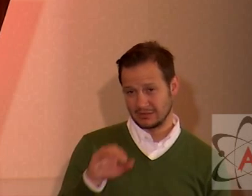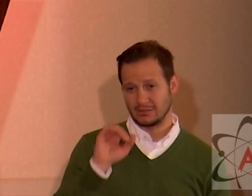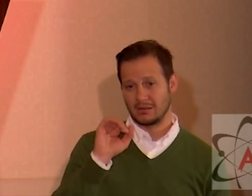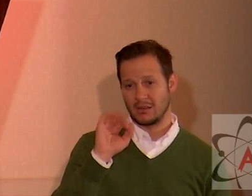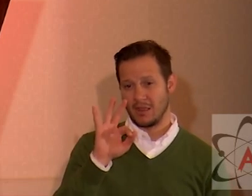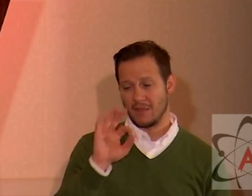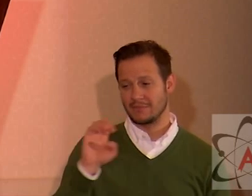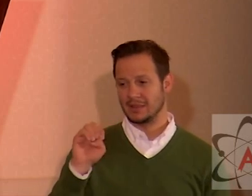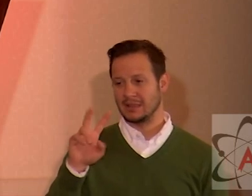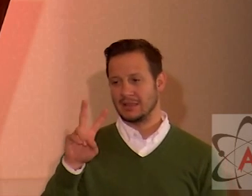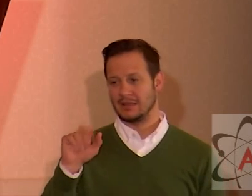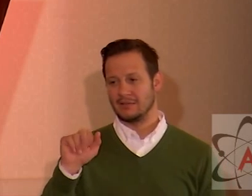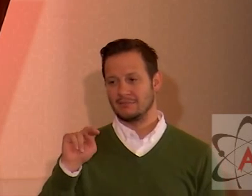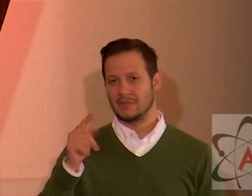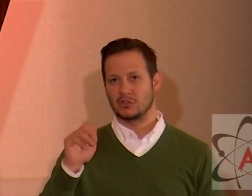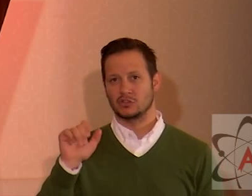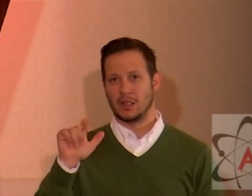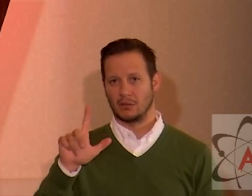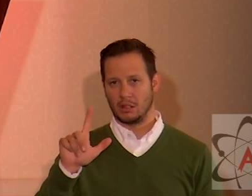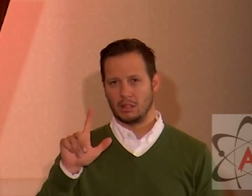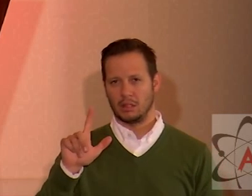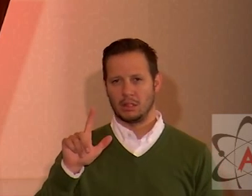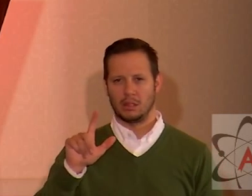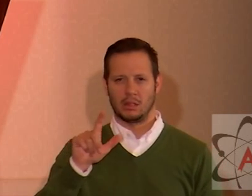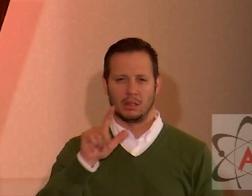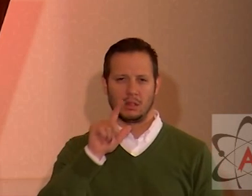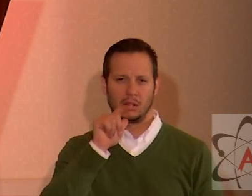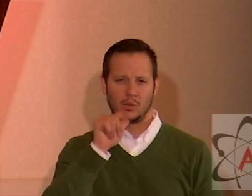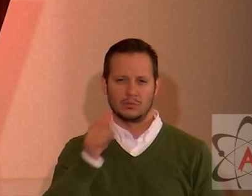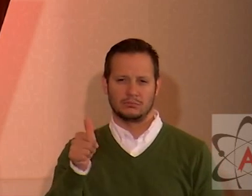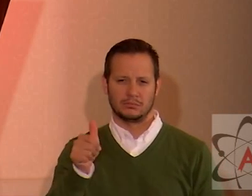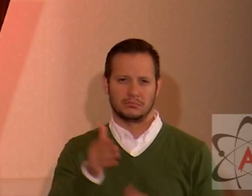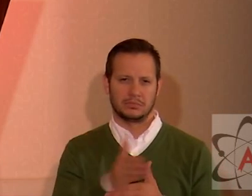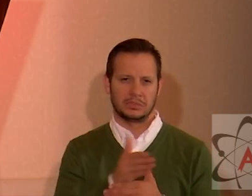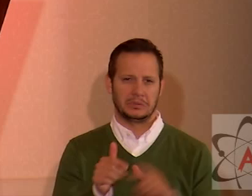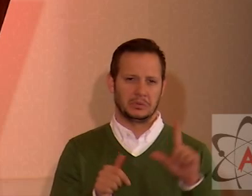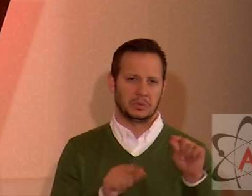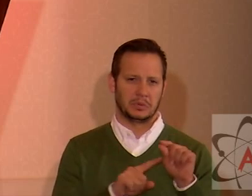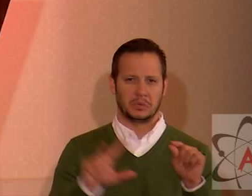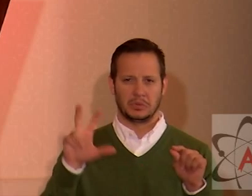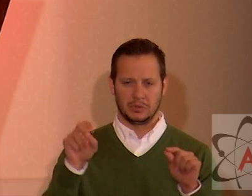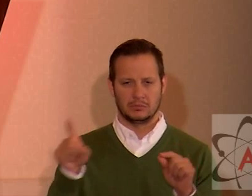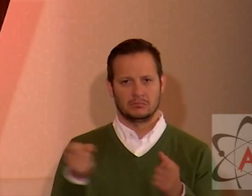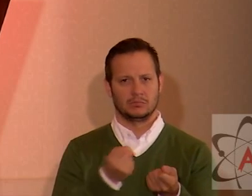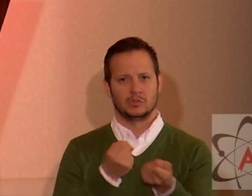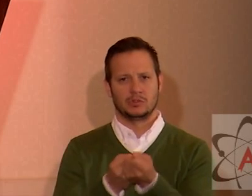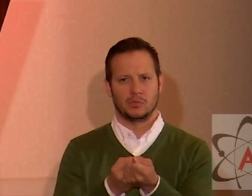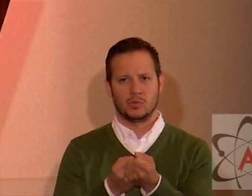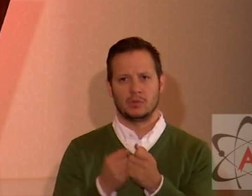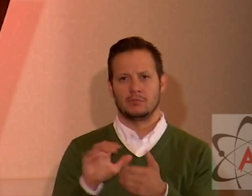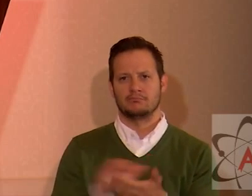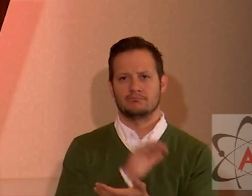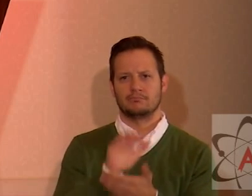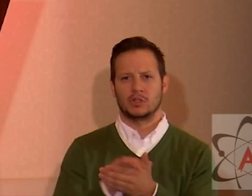of evangelical millennials between 20 and 30 now support marriage equality.